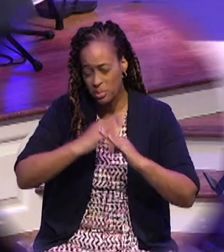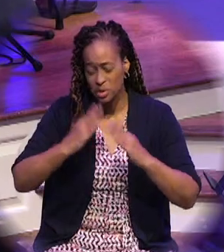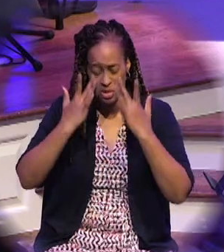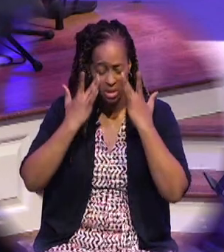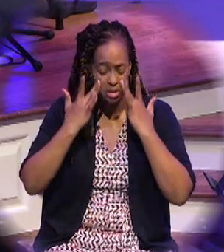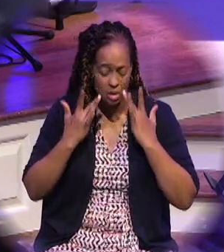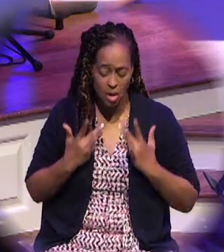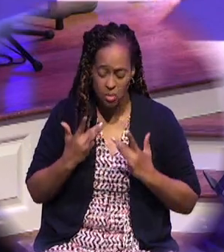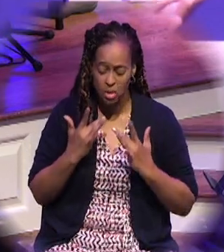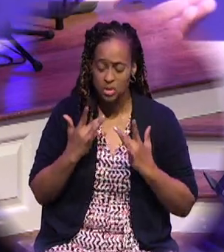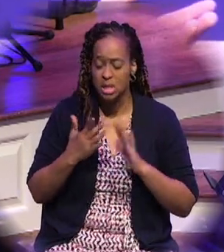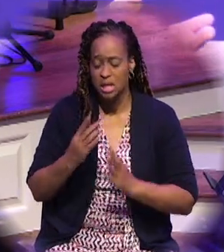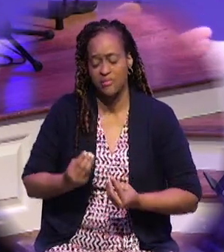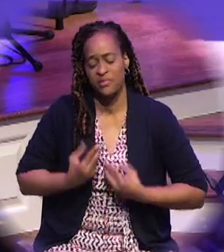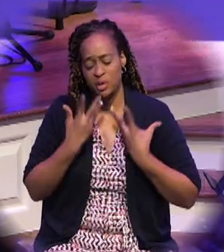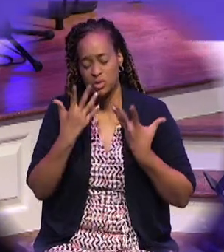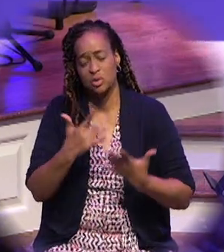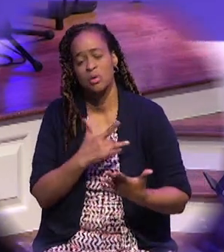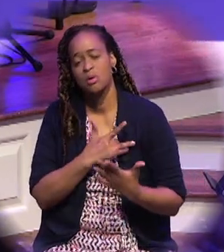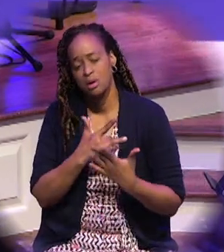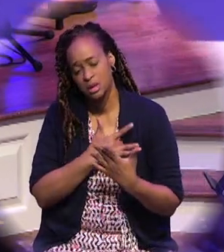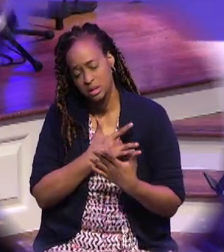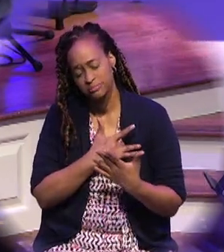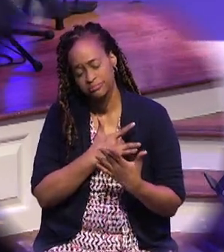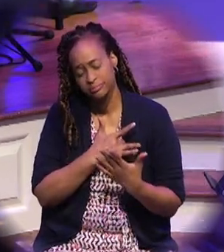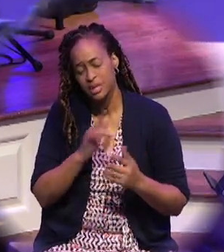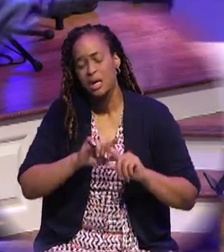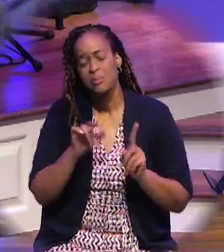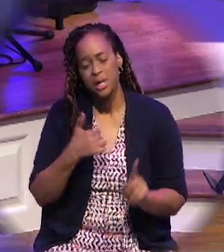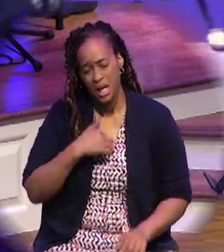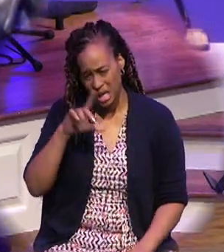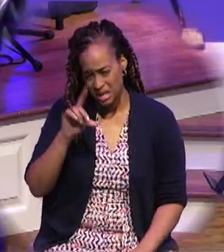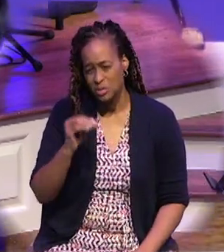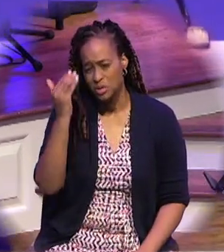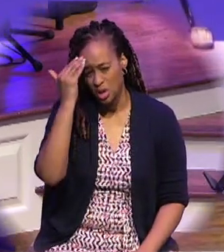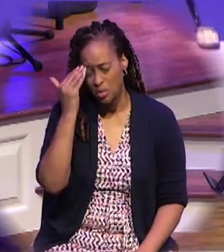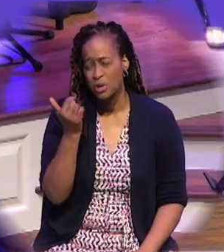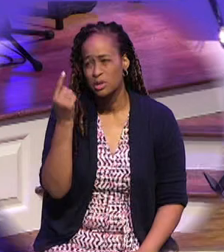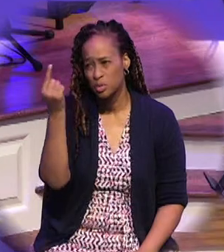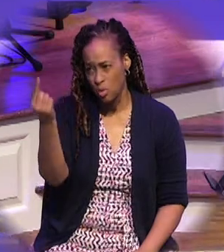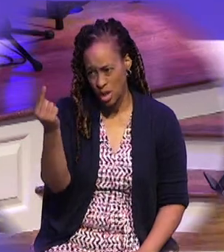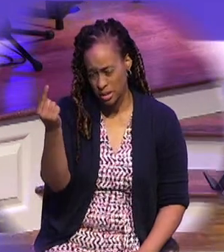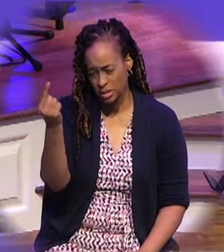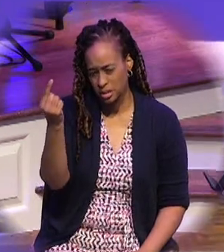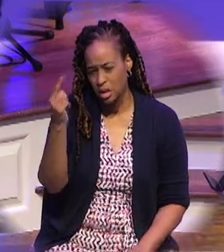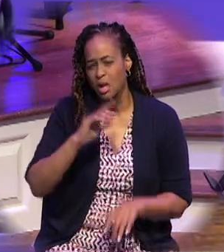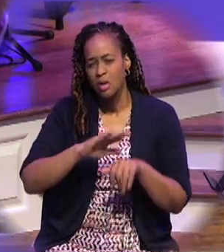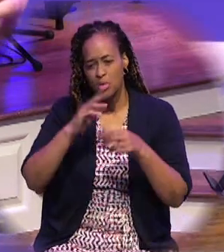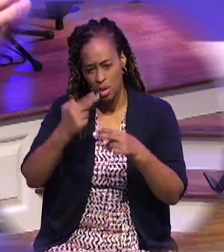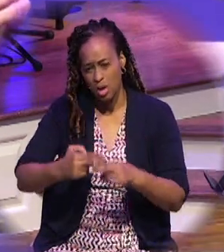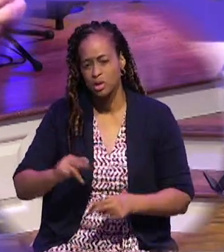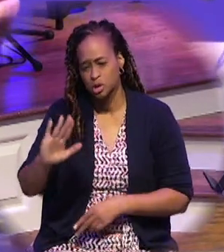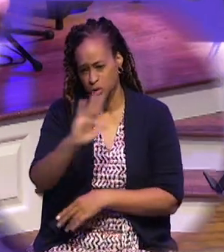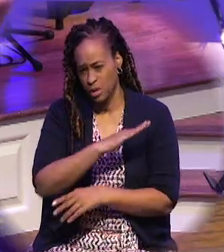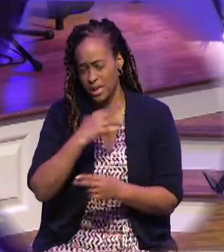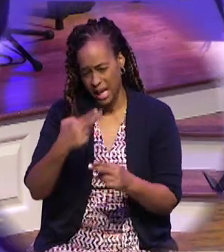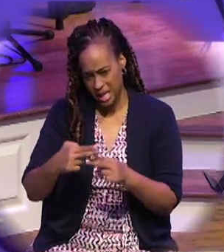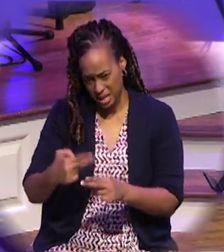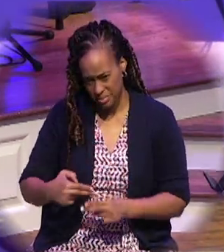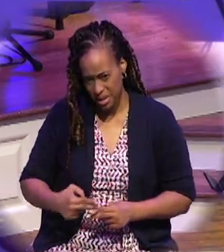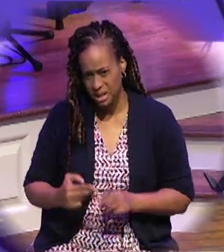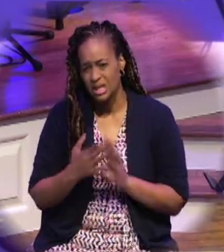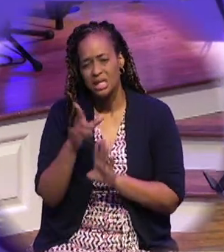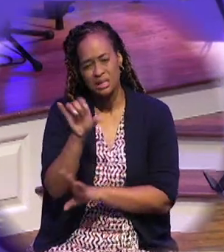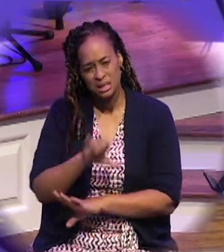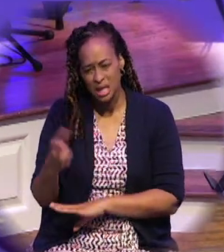sorrows have filled your heart, but I do know there's one who calls your name. He's the